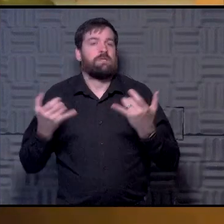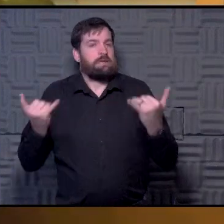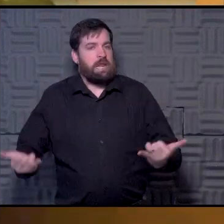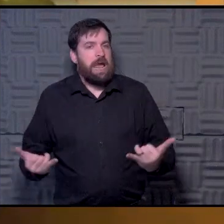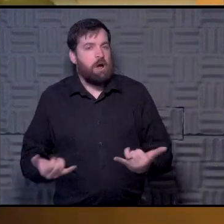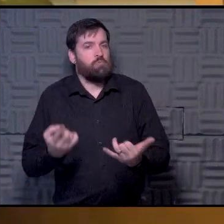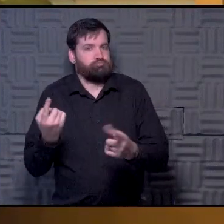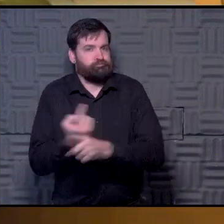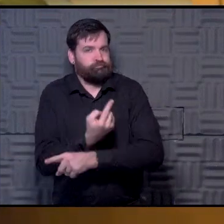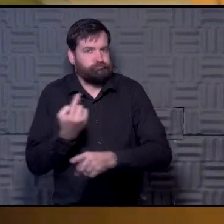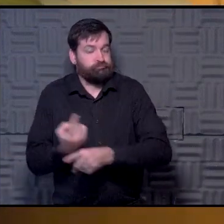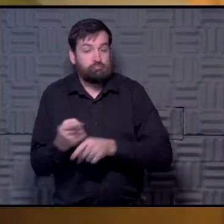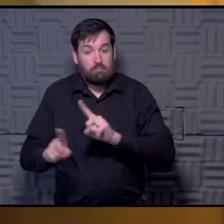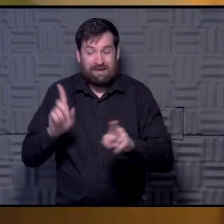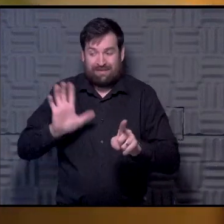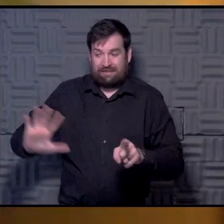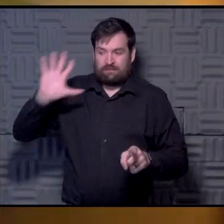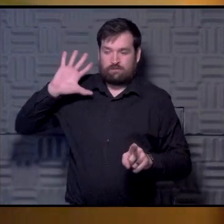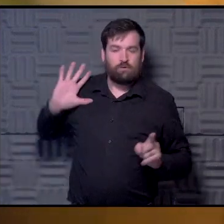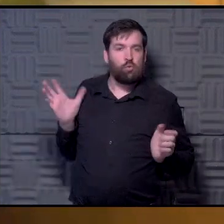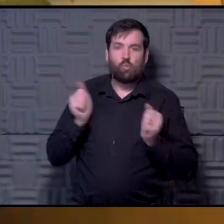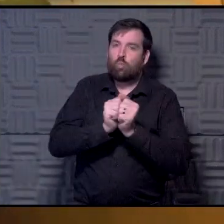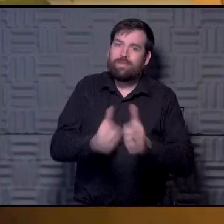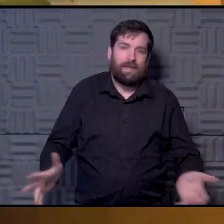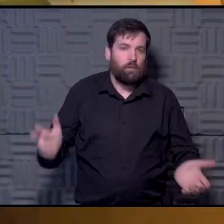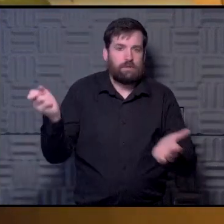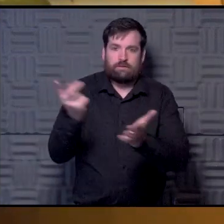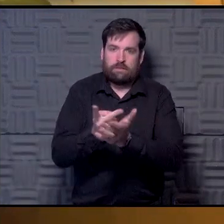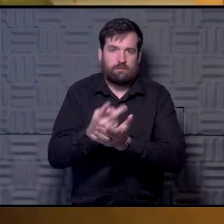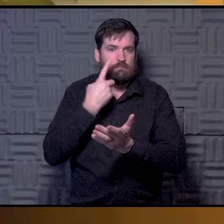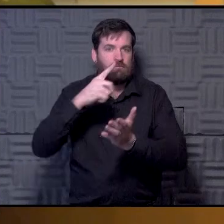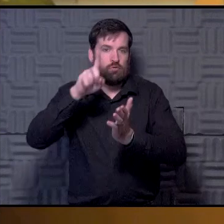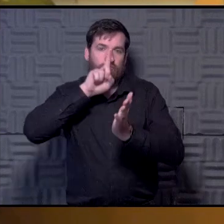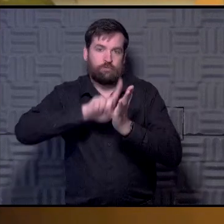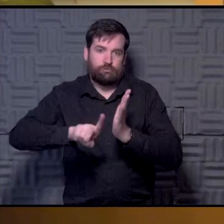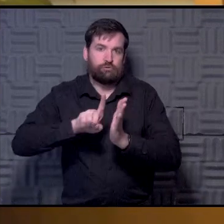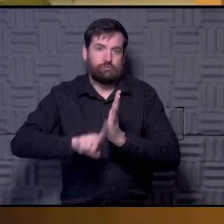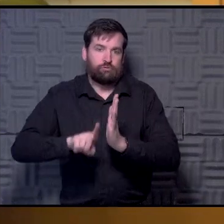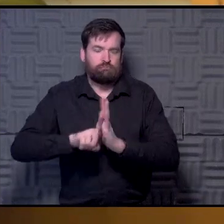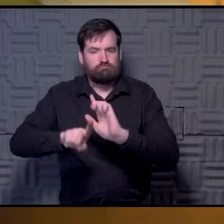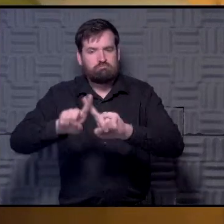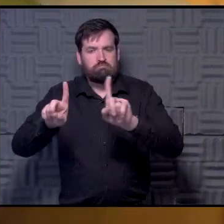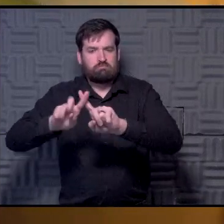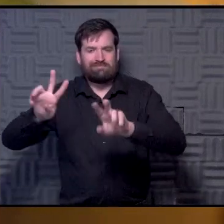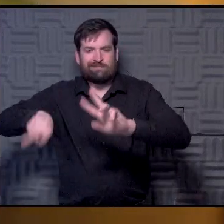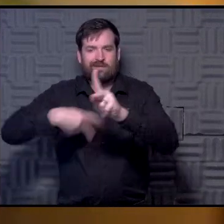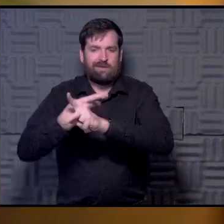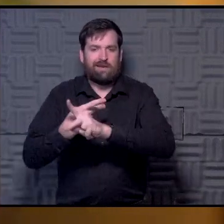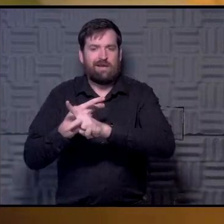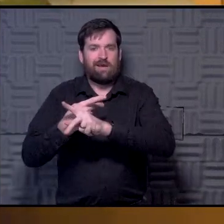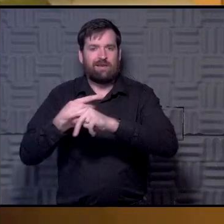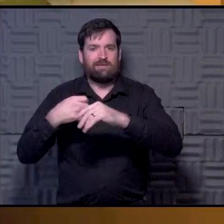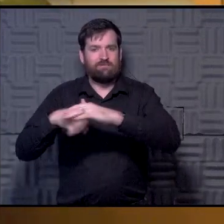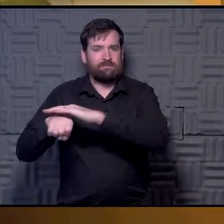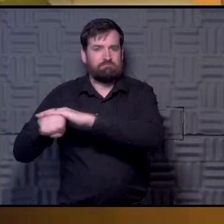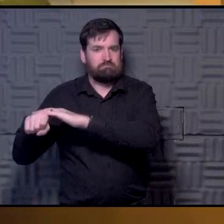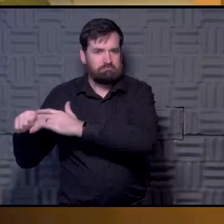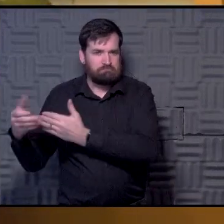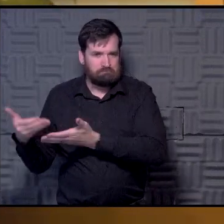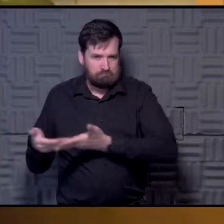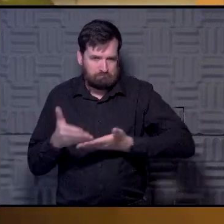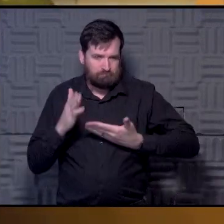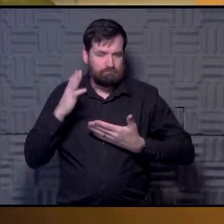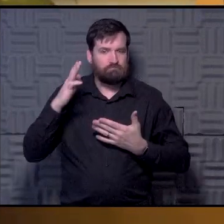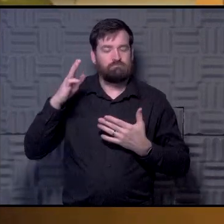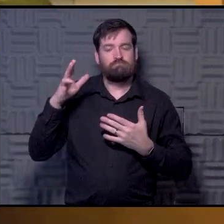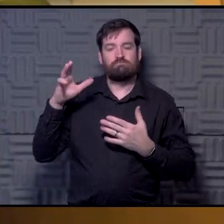But historically, were used without informed consent to research different types of reproductive cancers. So we also have